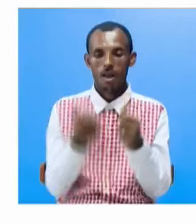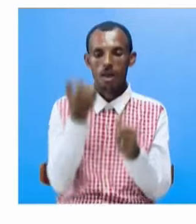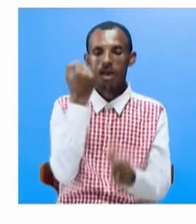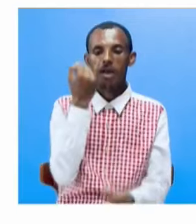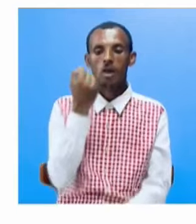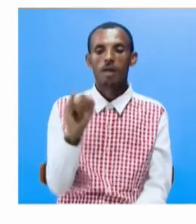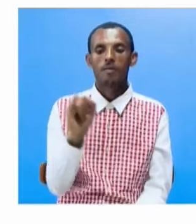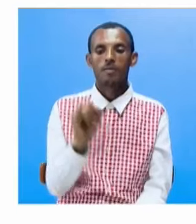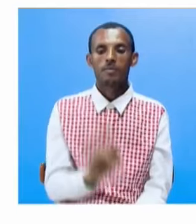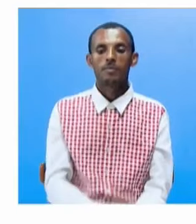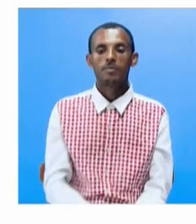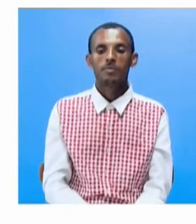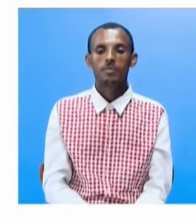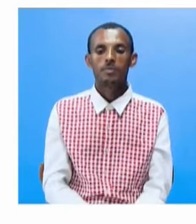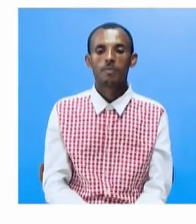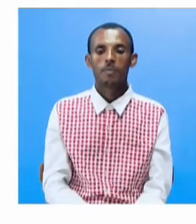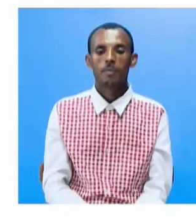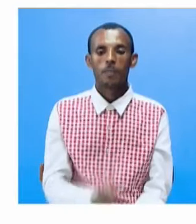and